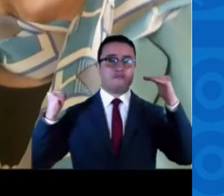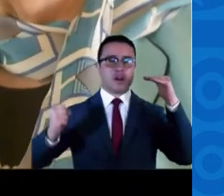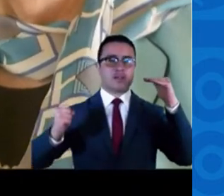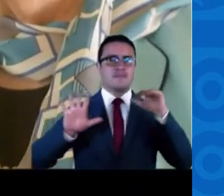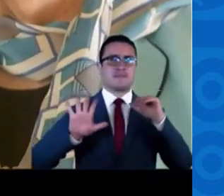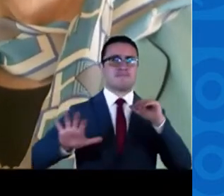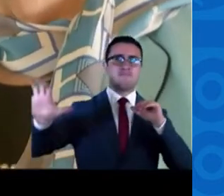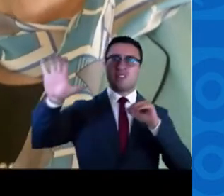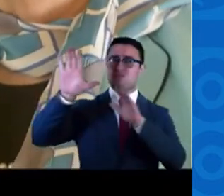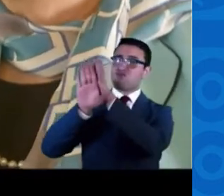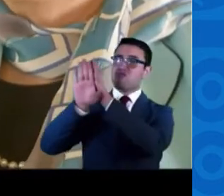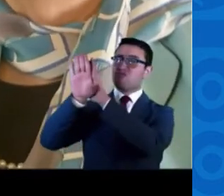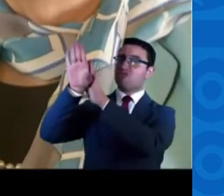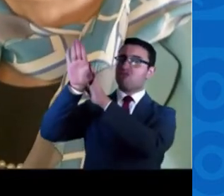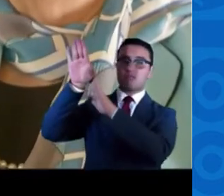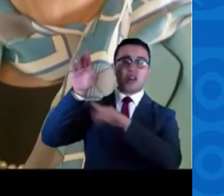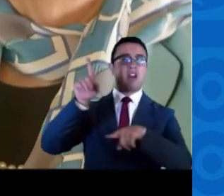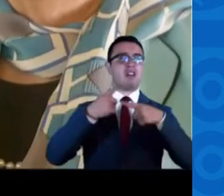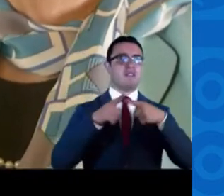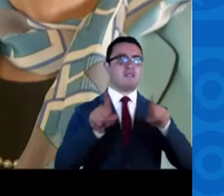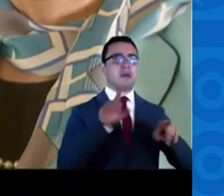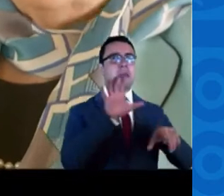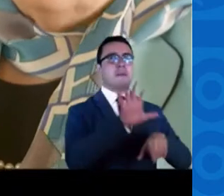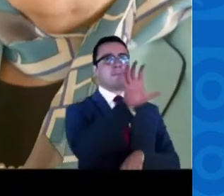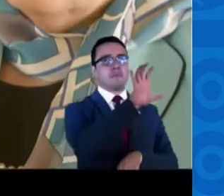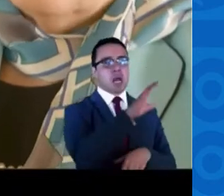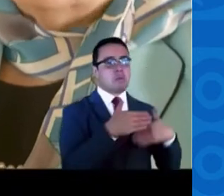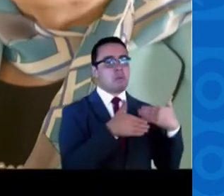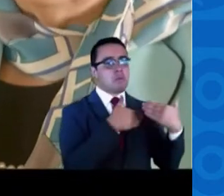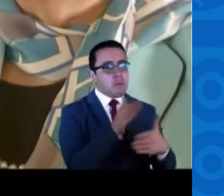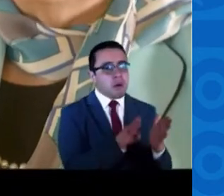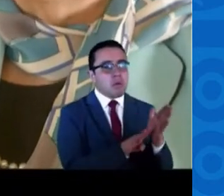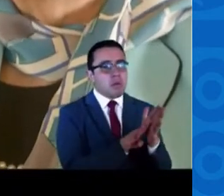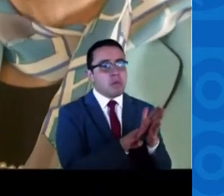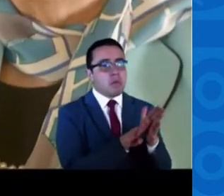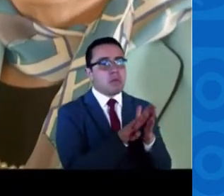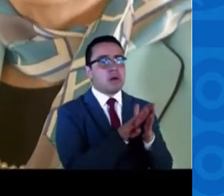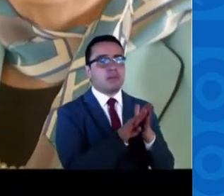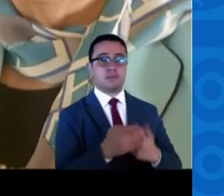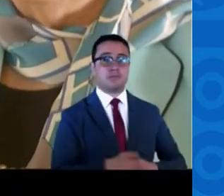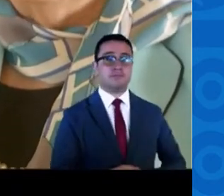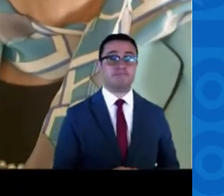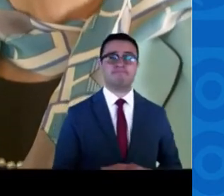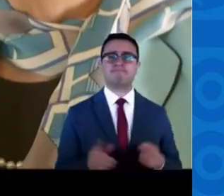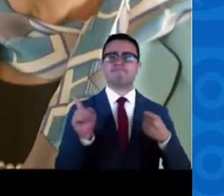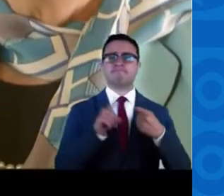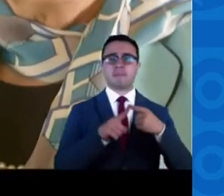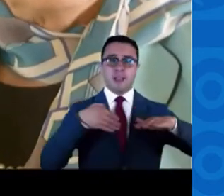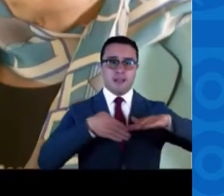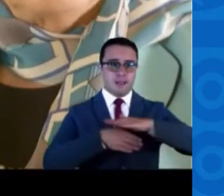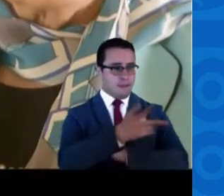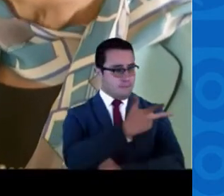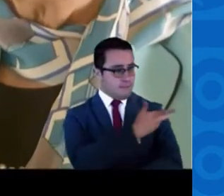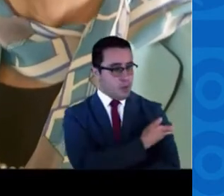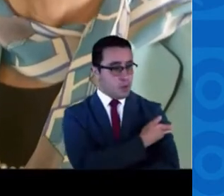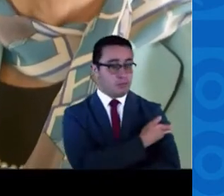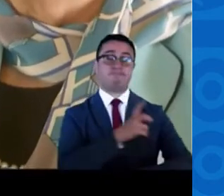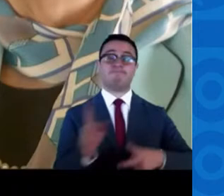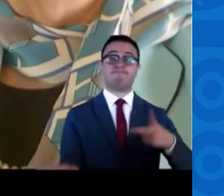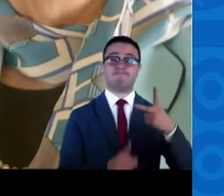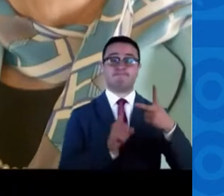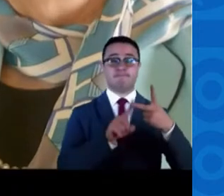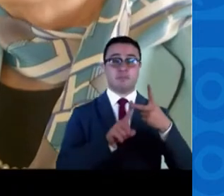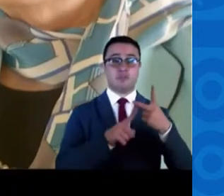has increased amongst or between developed and under and developing countries. First, access